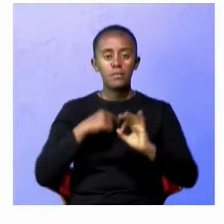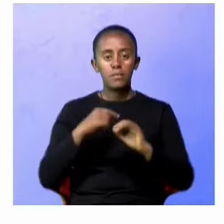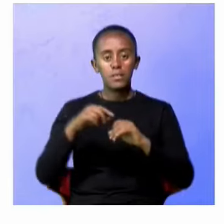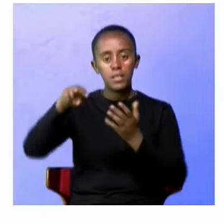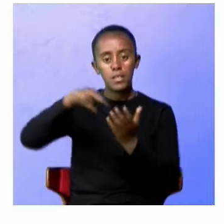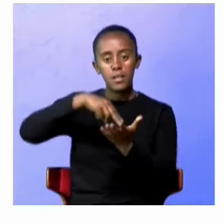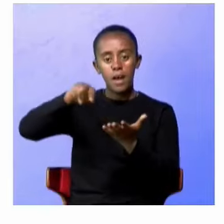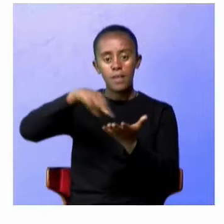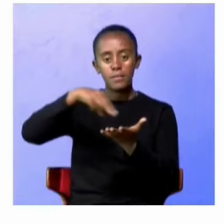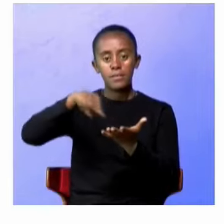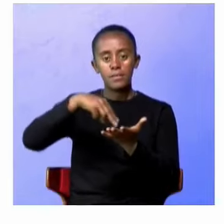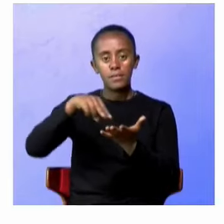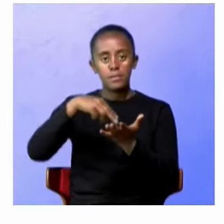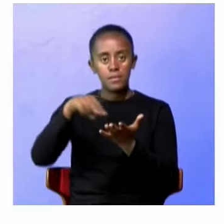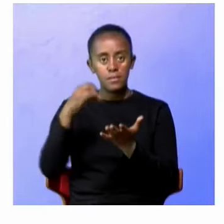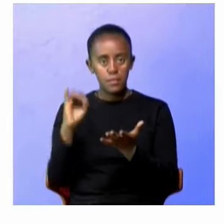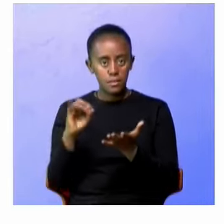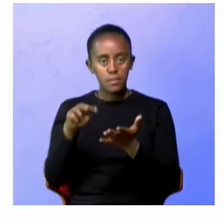Dancing